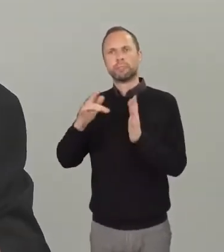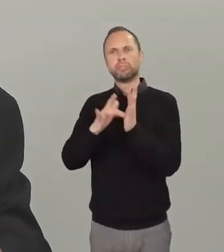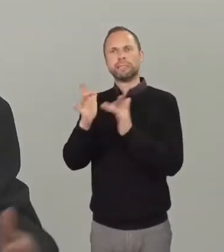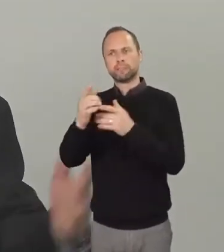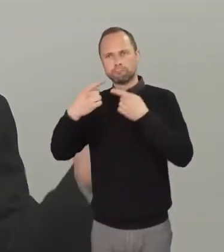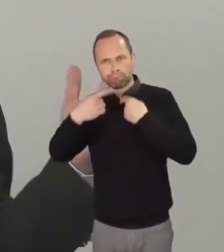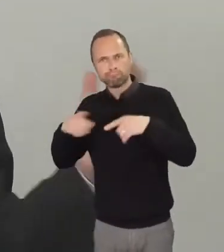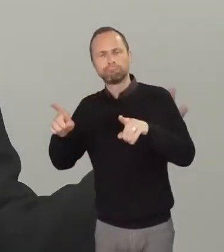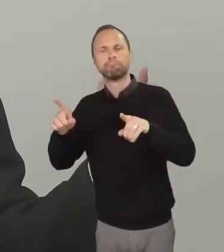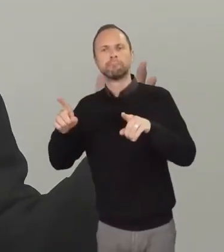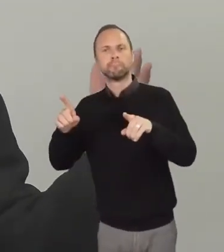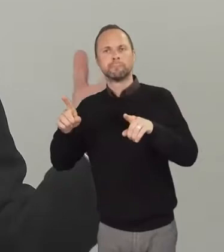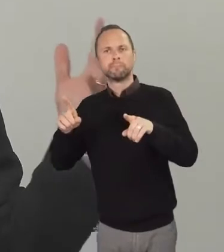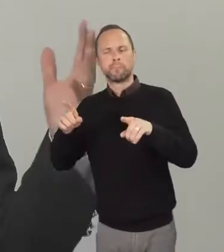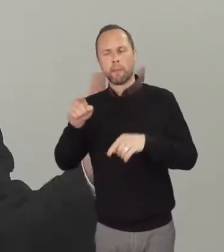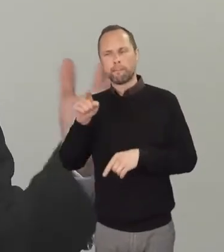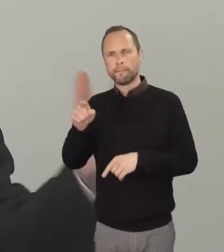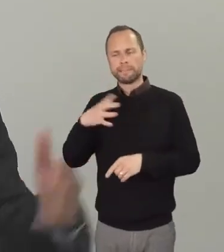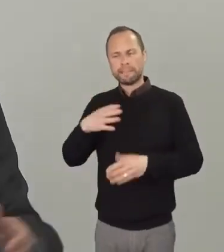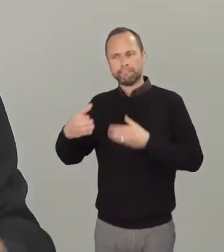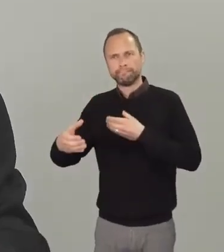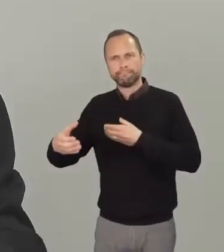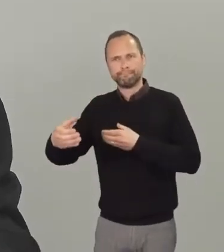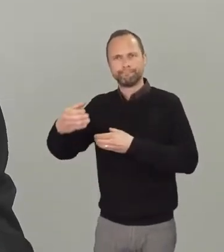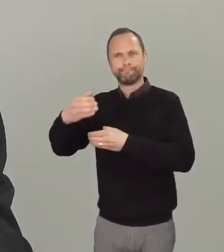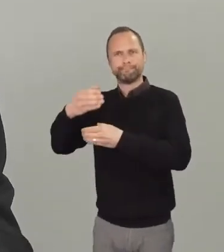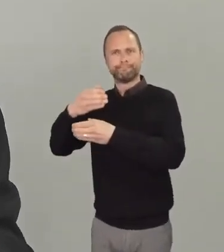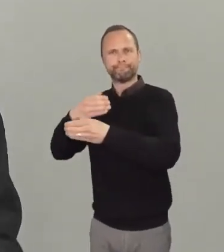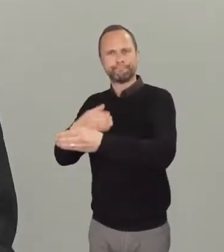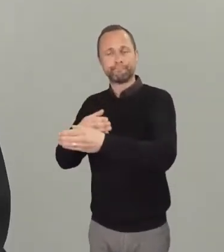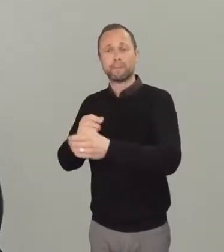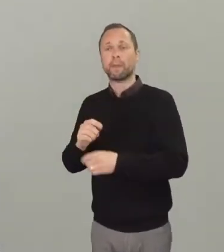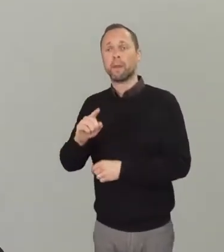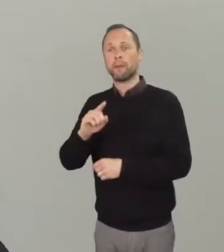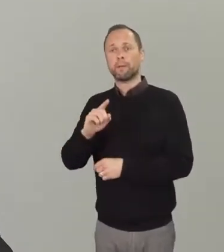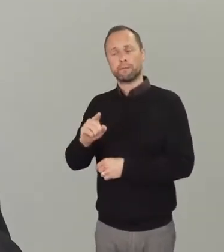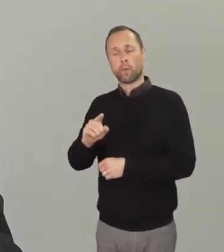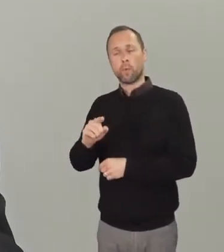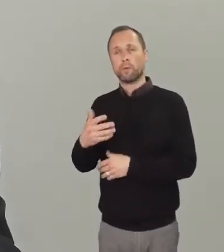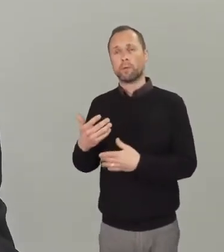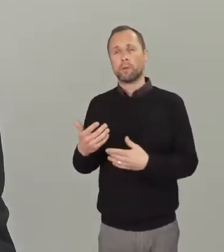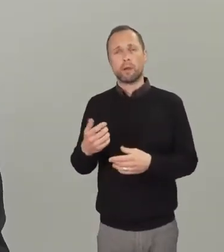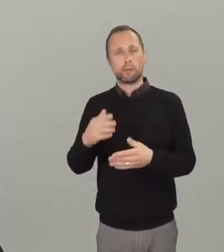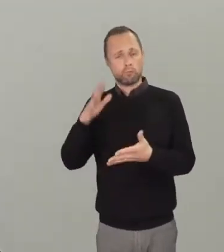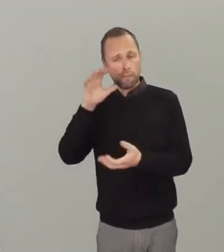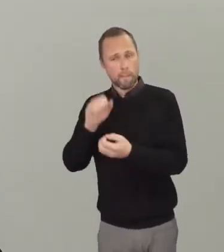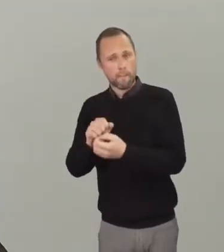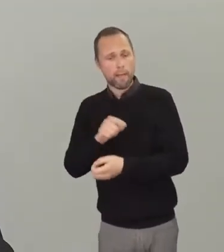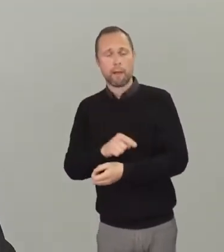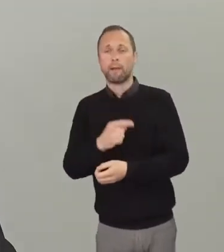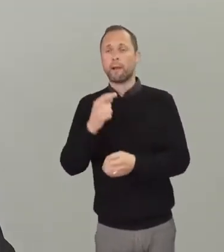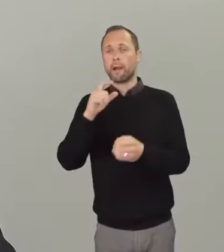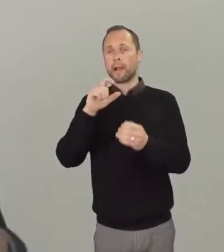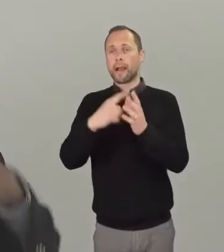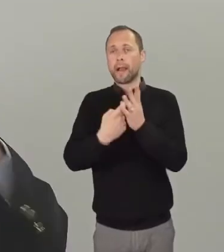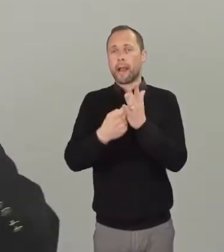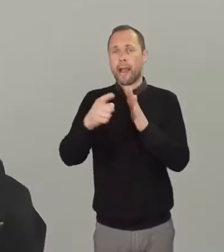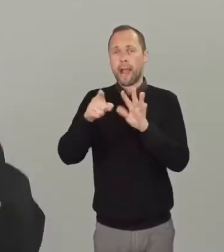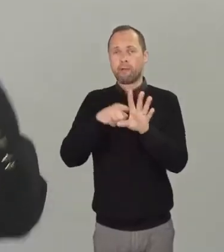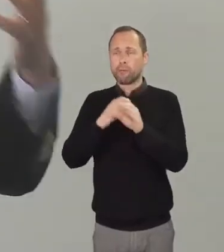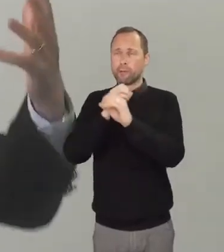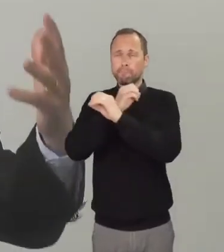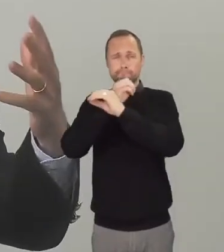superseded. Hundreds of years ago, Carey has this vision, this foresight,